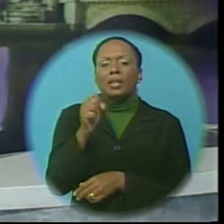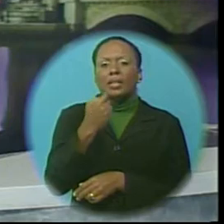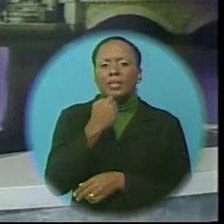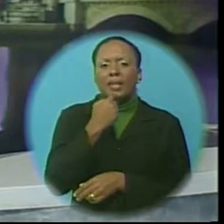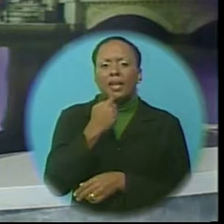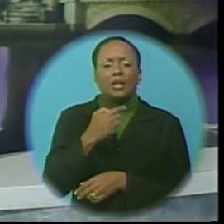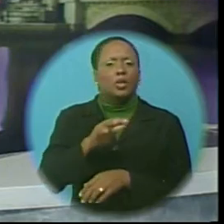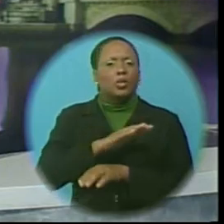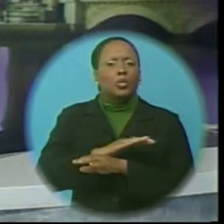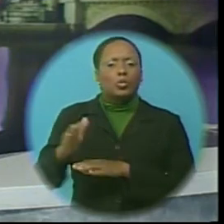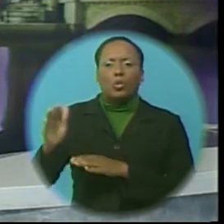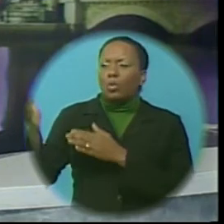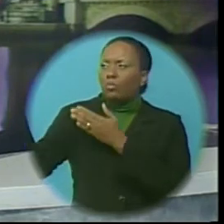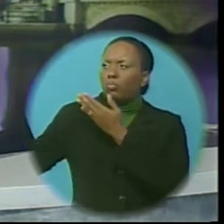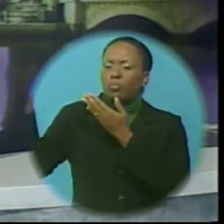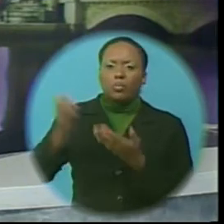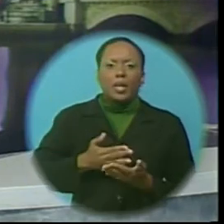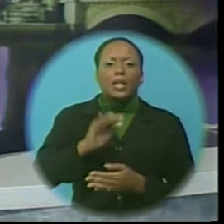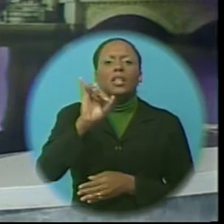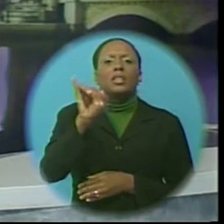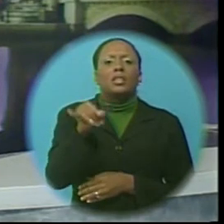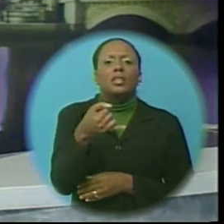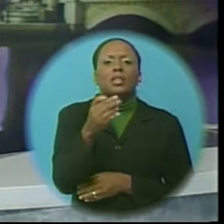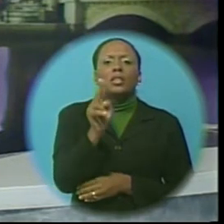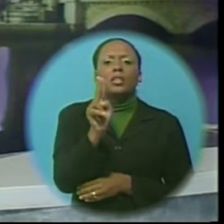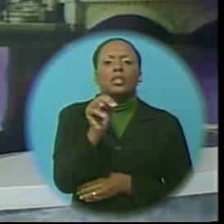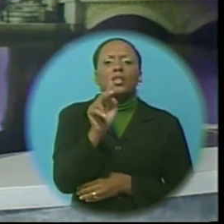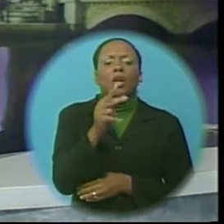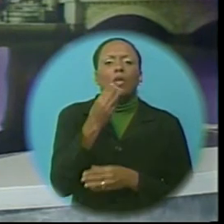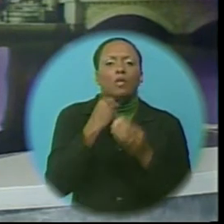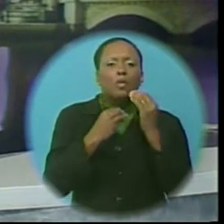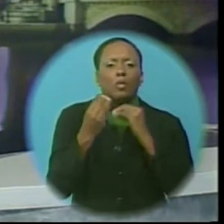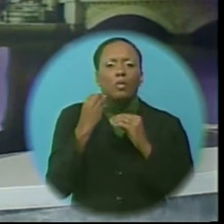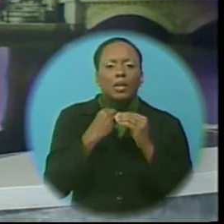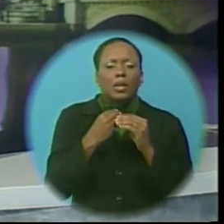to reduce the high levels of non-communicable diseases here in